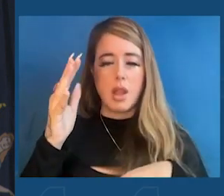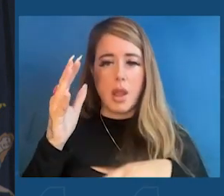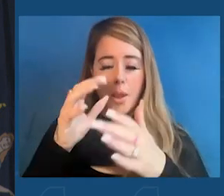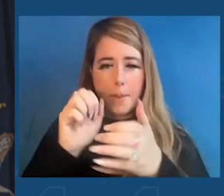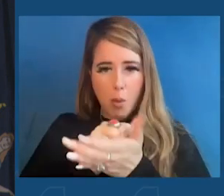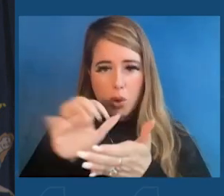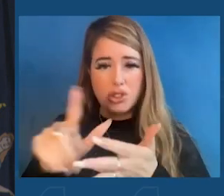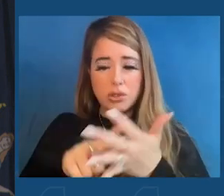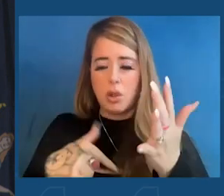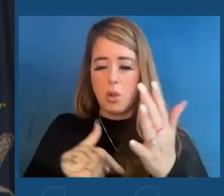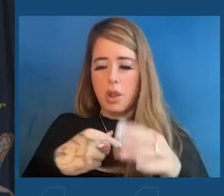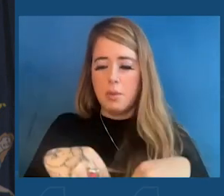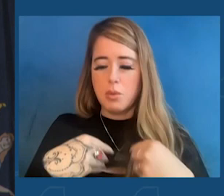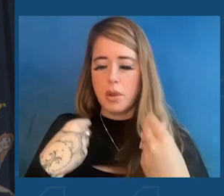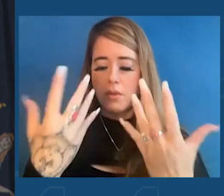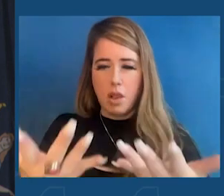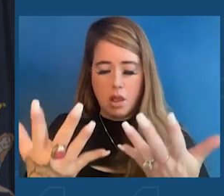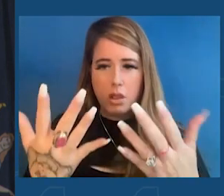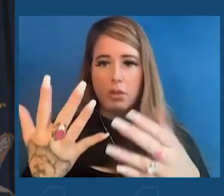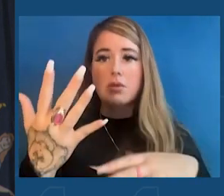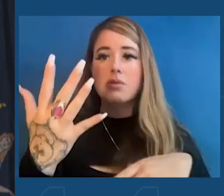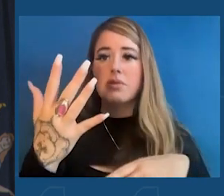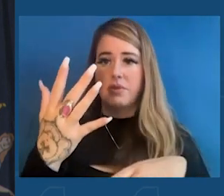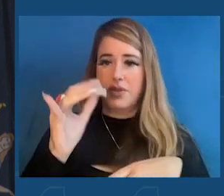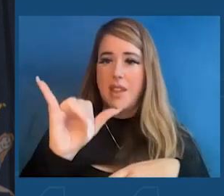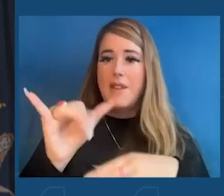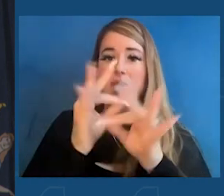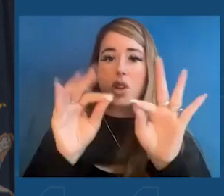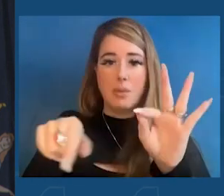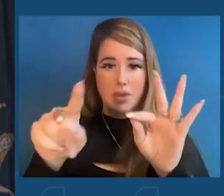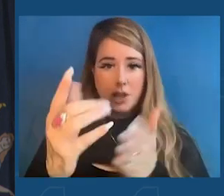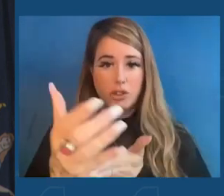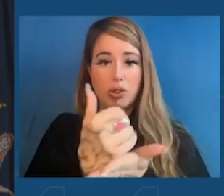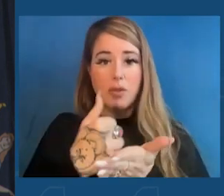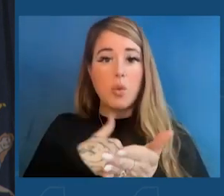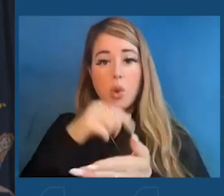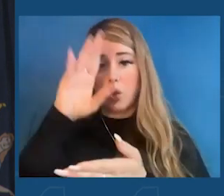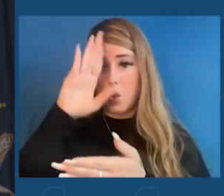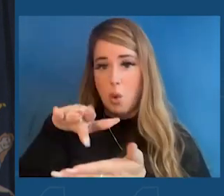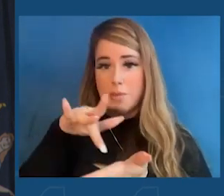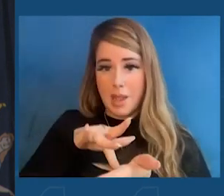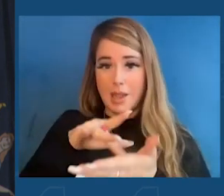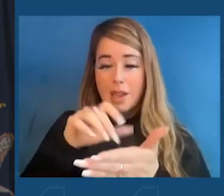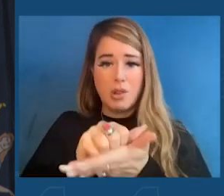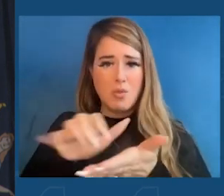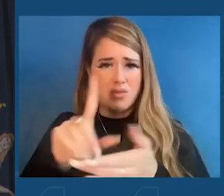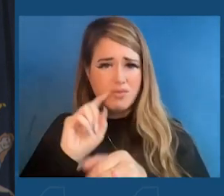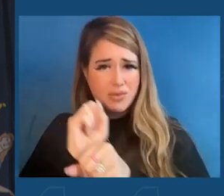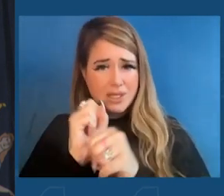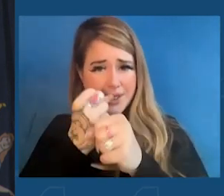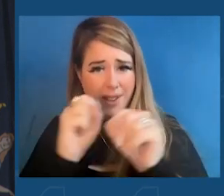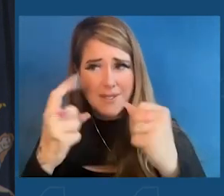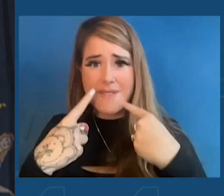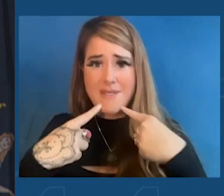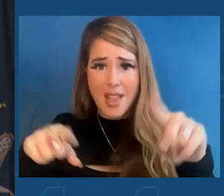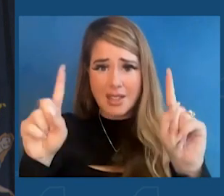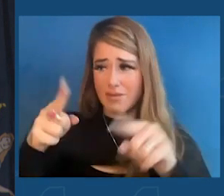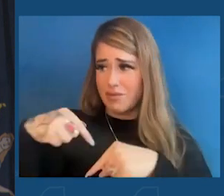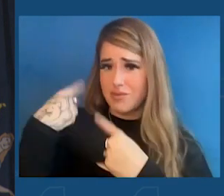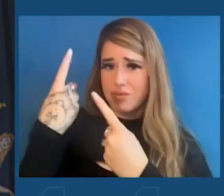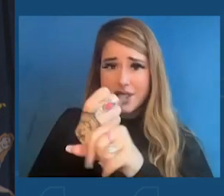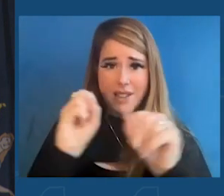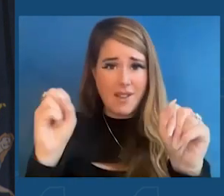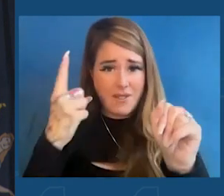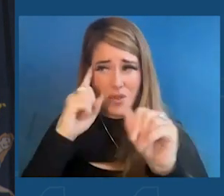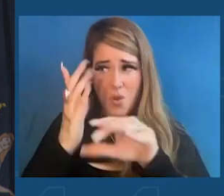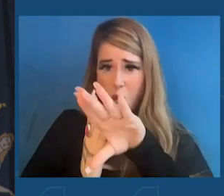providing them with the freedom that they deserve. And we know that medication abortion is safe and effective. In fact, it's been safe and effective for